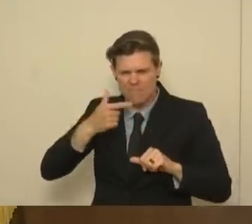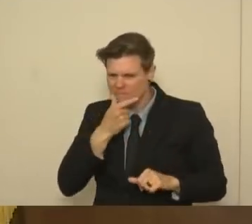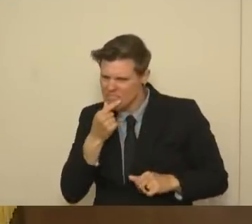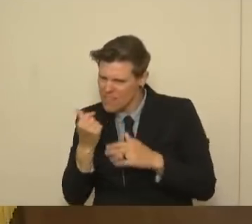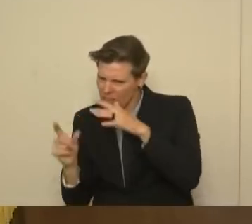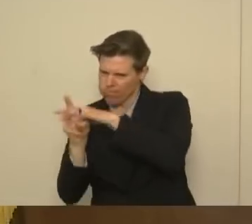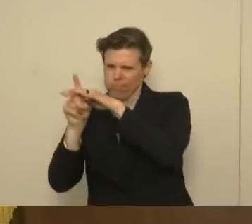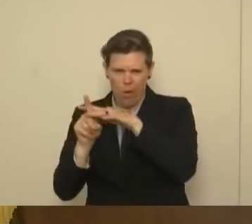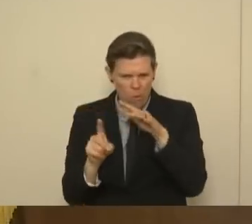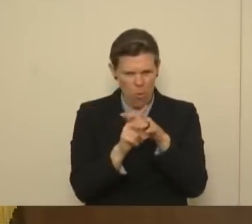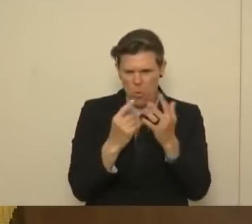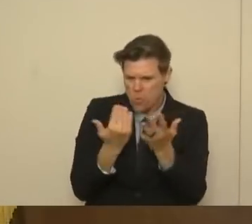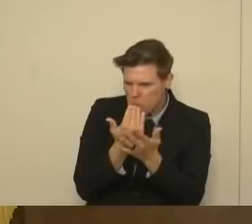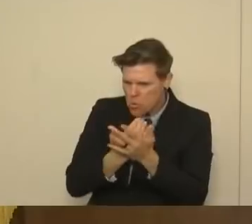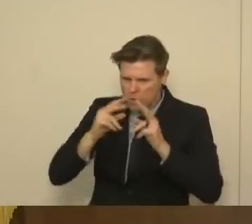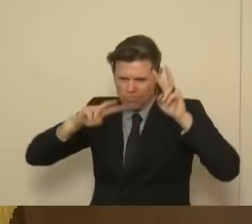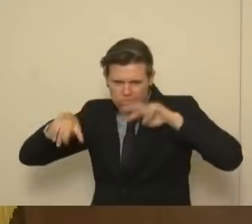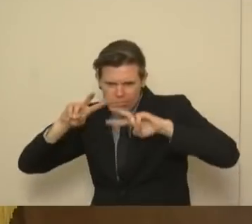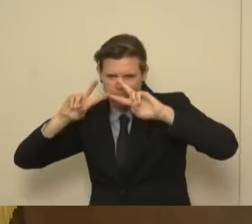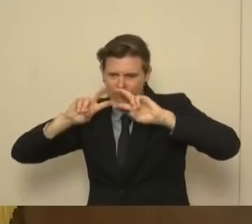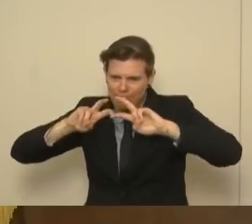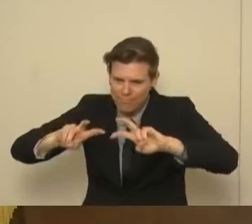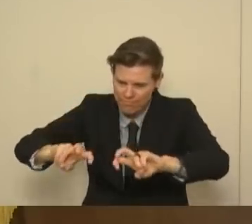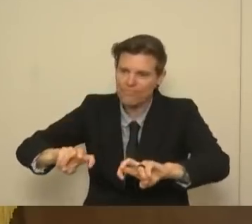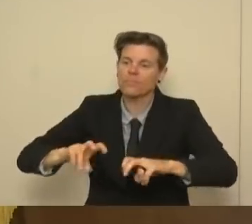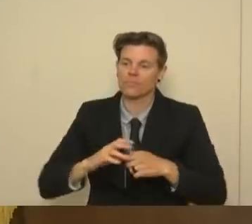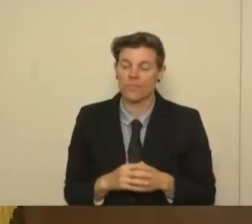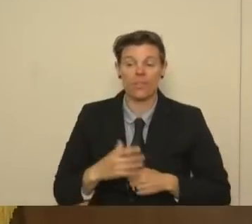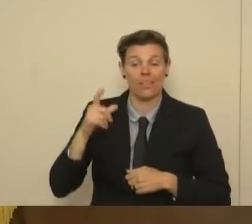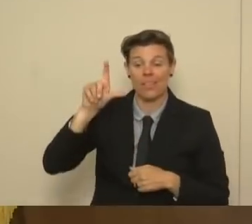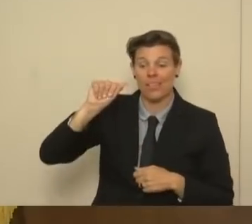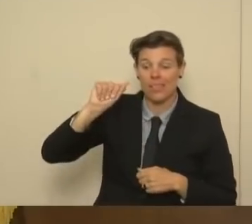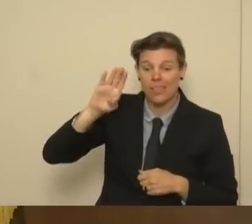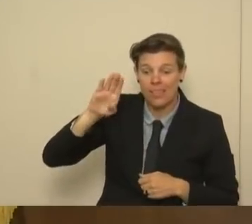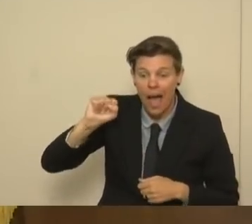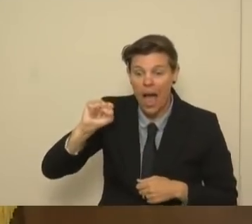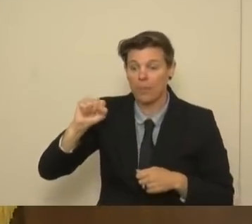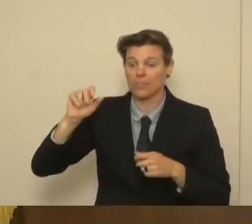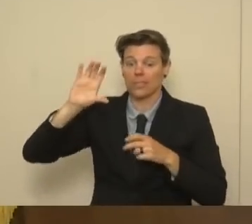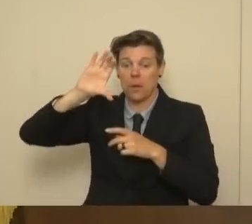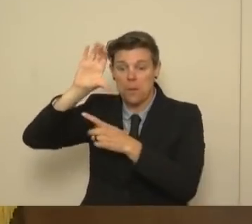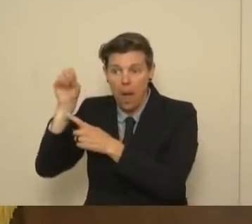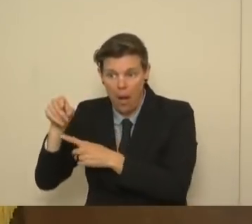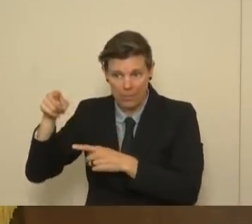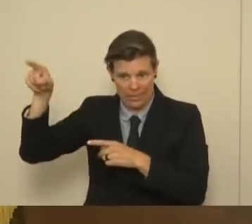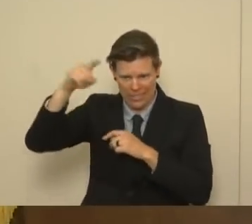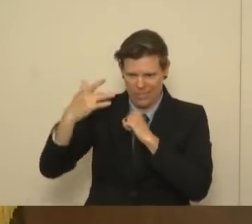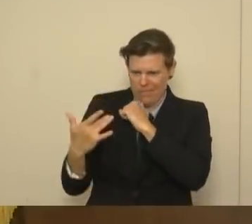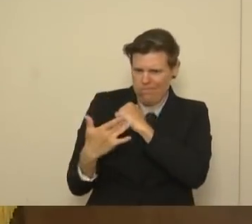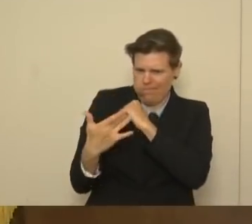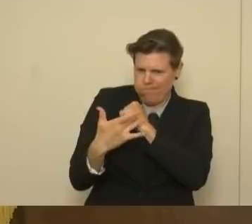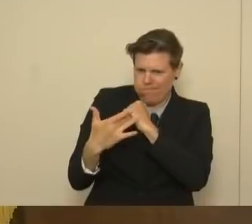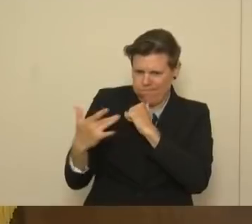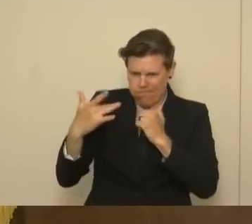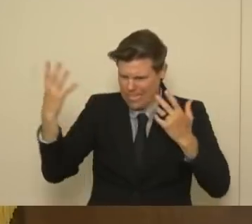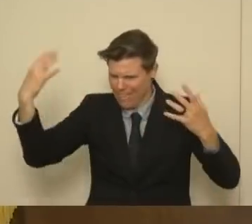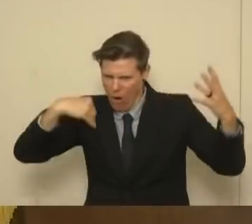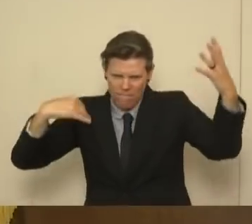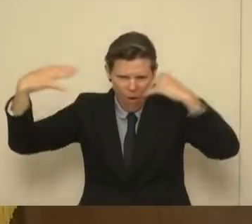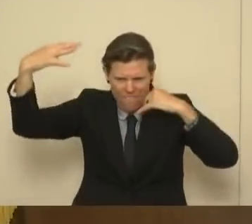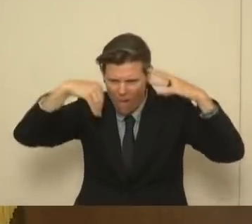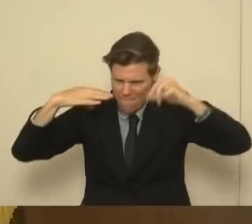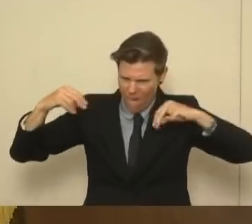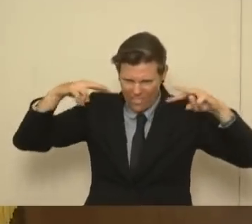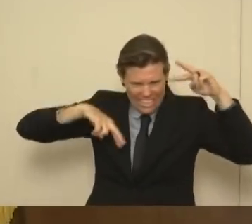are plenty of, the labs are involved, LANL's involved, many of our other high-tech companies, and we have, folks working